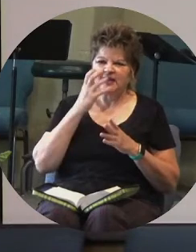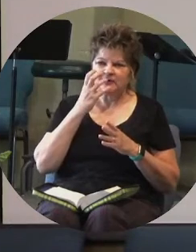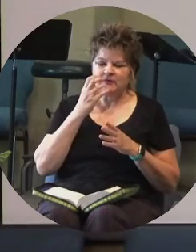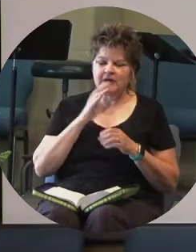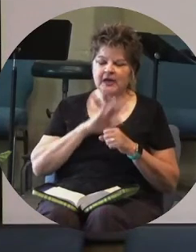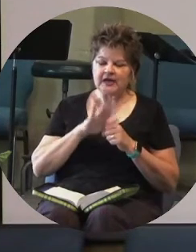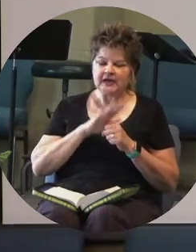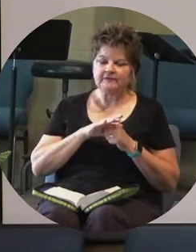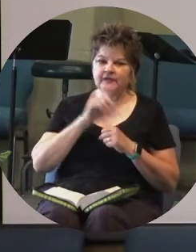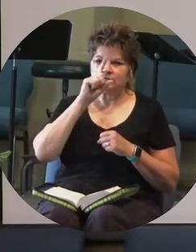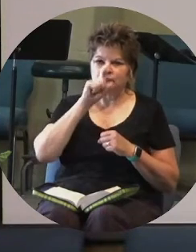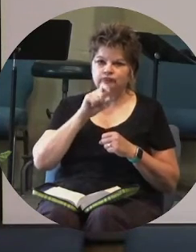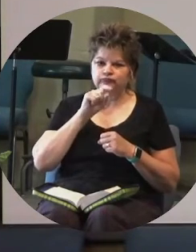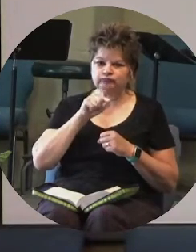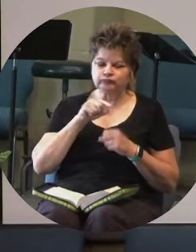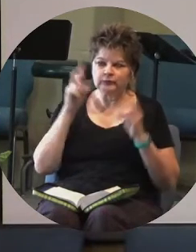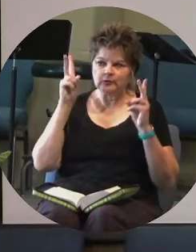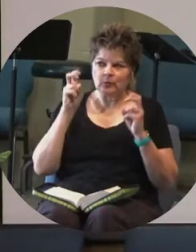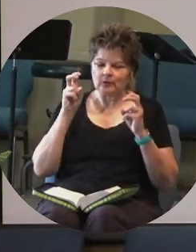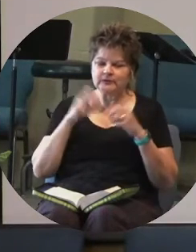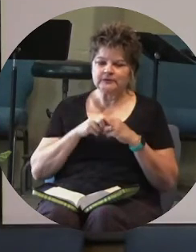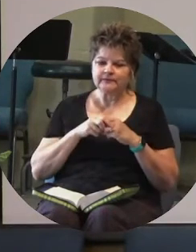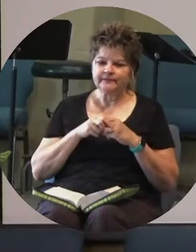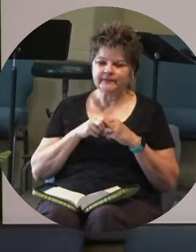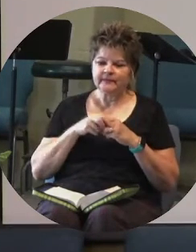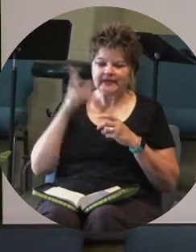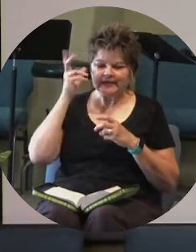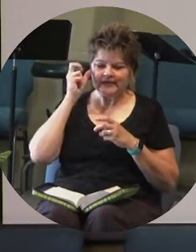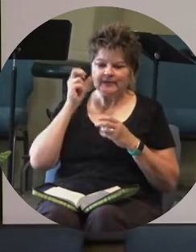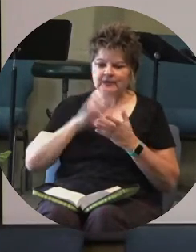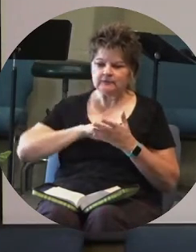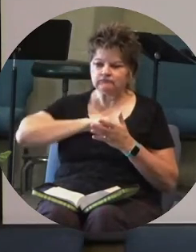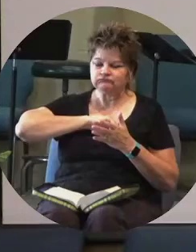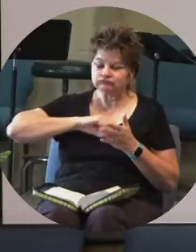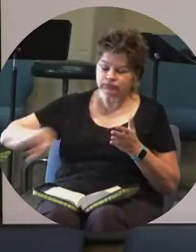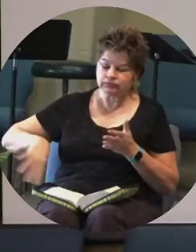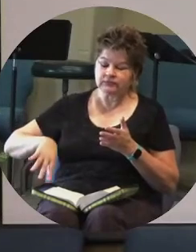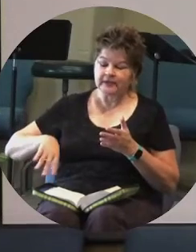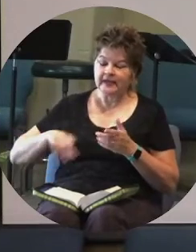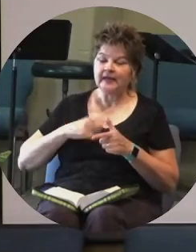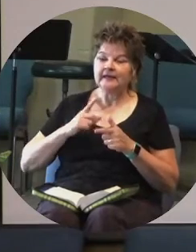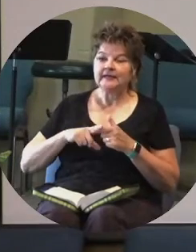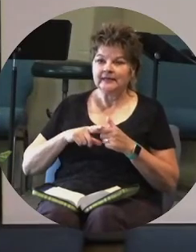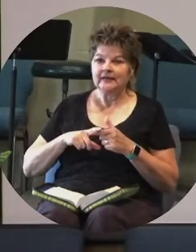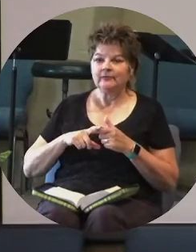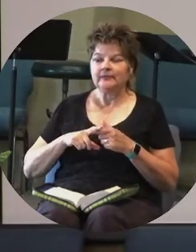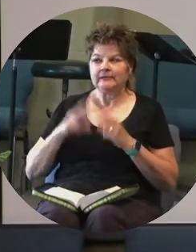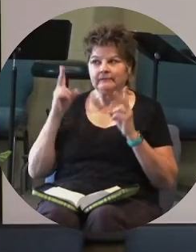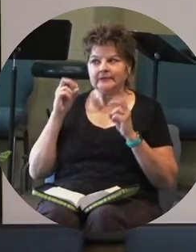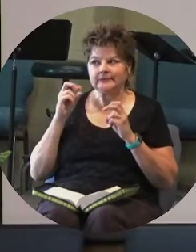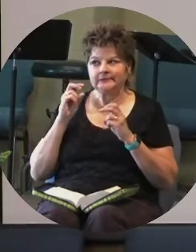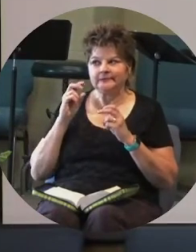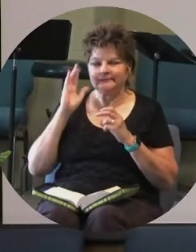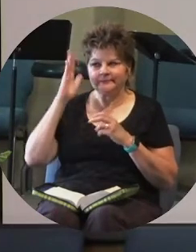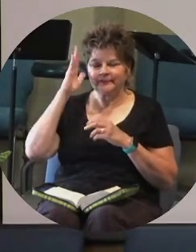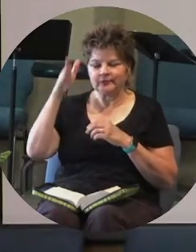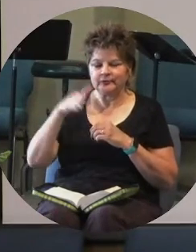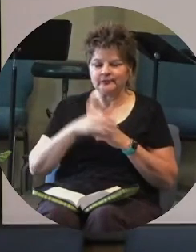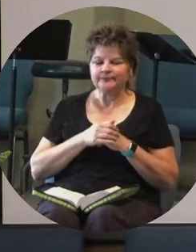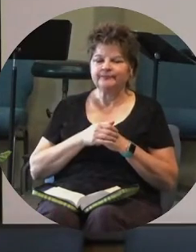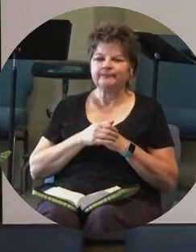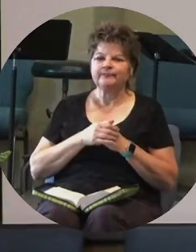points and quotes. And he cast a demon out of a girl. And he would have consequences to pay. So I want to leave you with